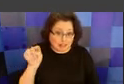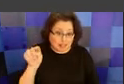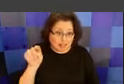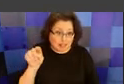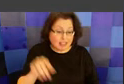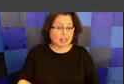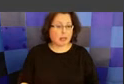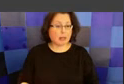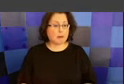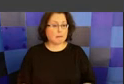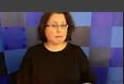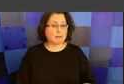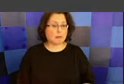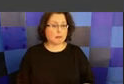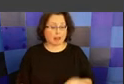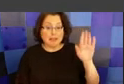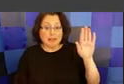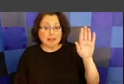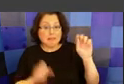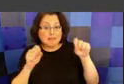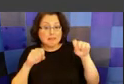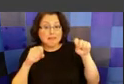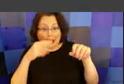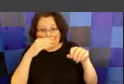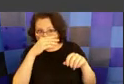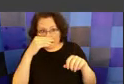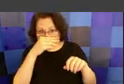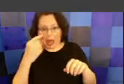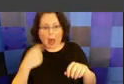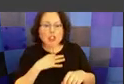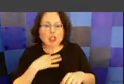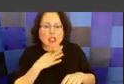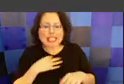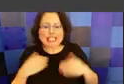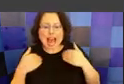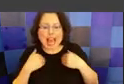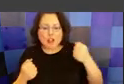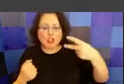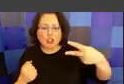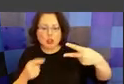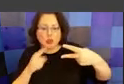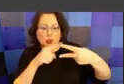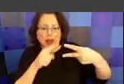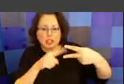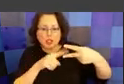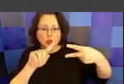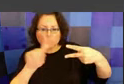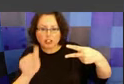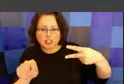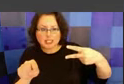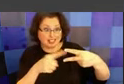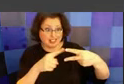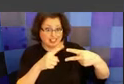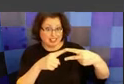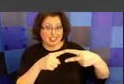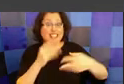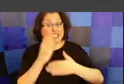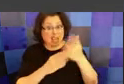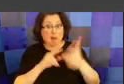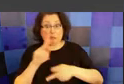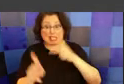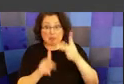Yeah. But basically, I ended up being two questions. One was to mention that some people get lost. Directions